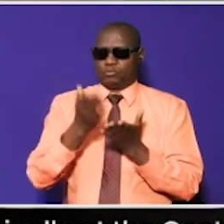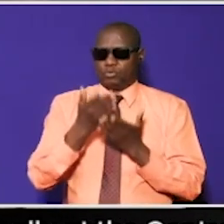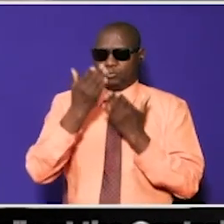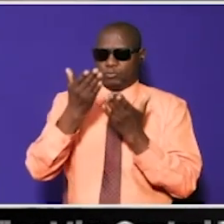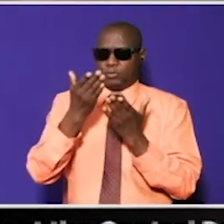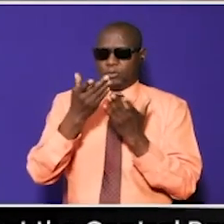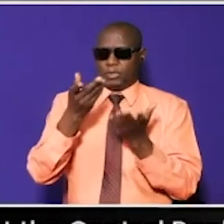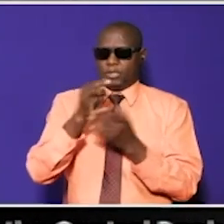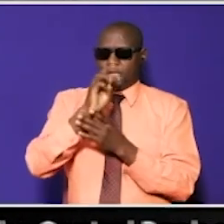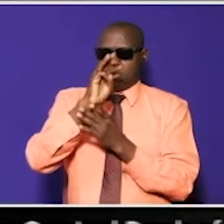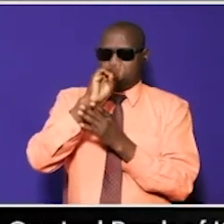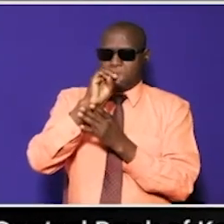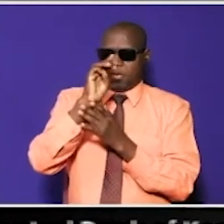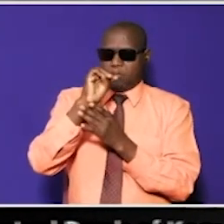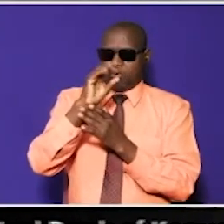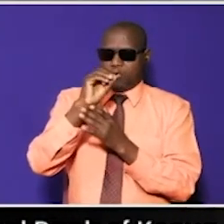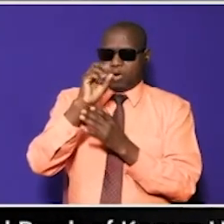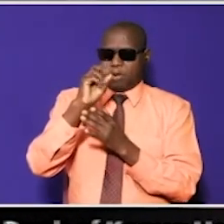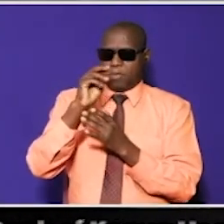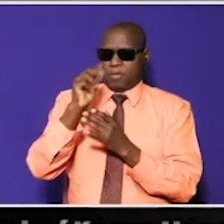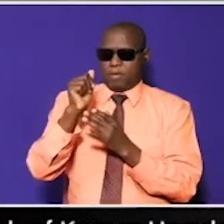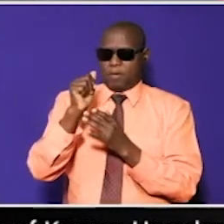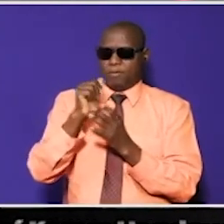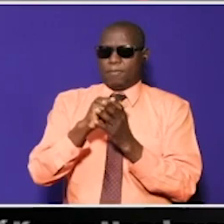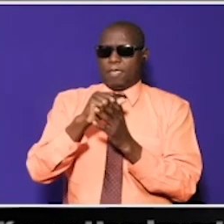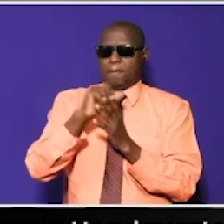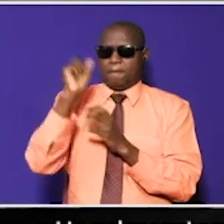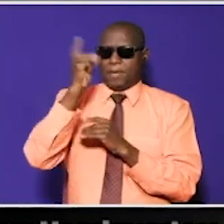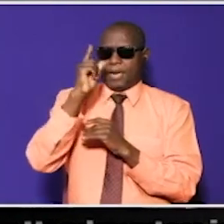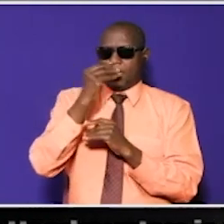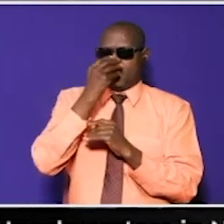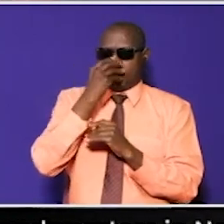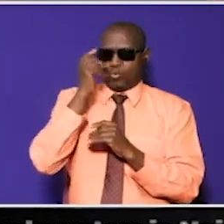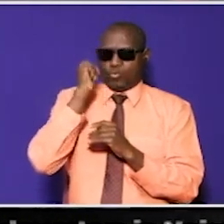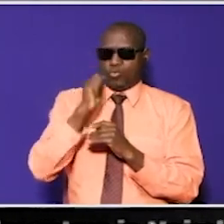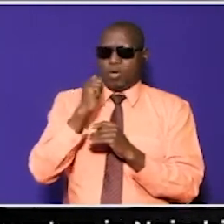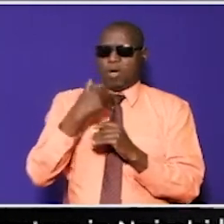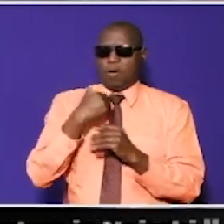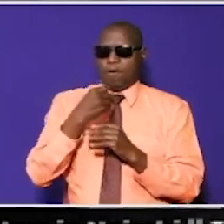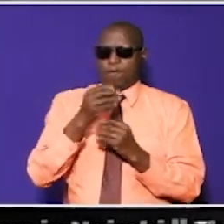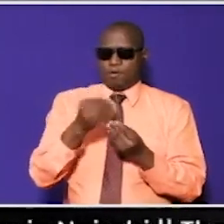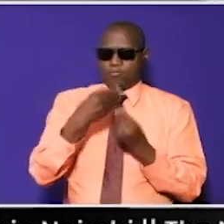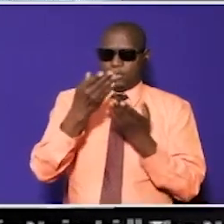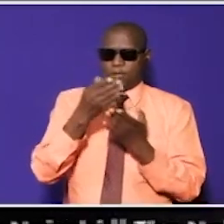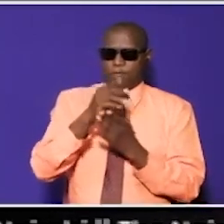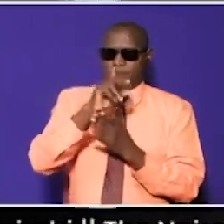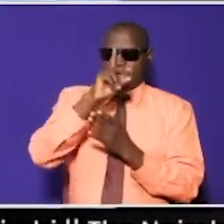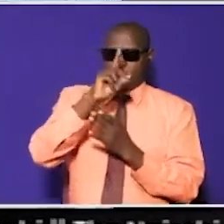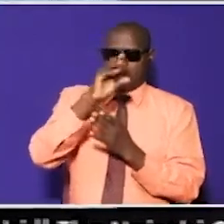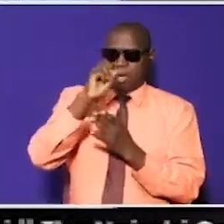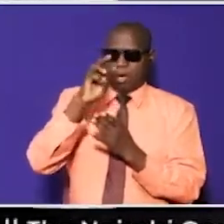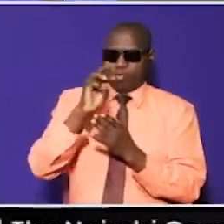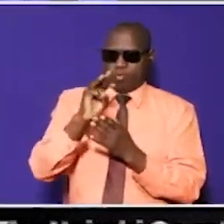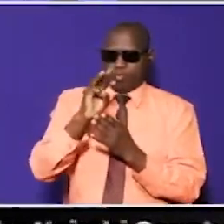to Your Excellency, we hope... President William Ruto has unveiled the DAO CSD digital platform that will enable Kenyans to